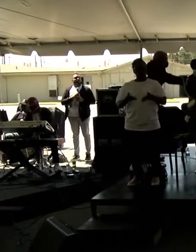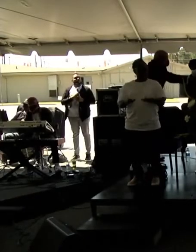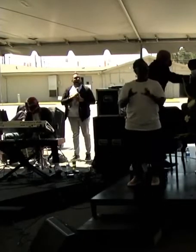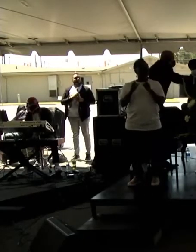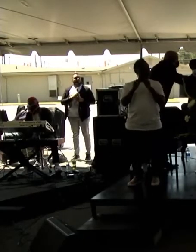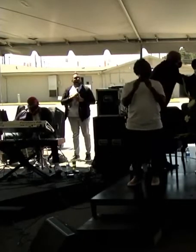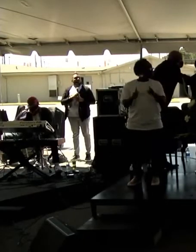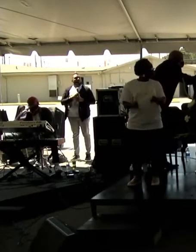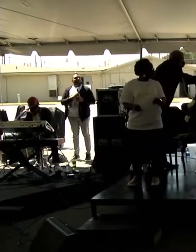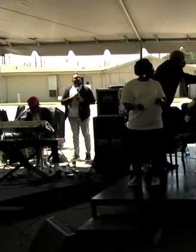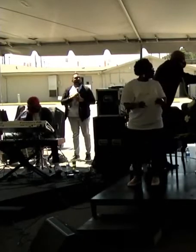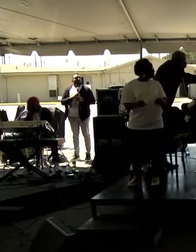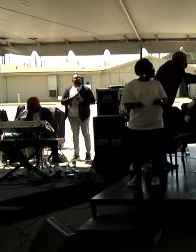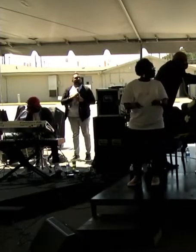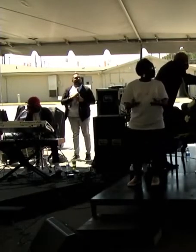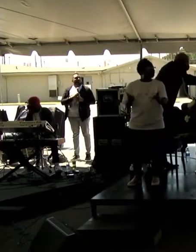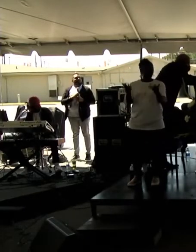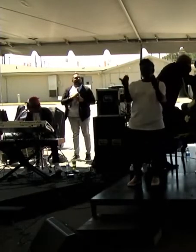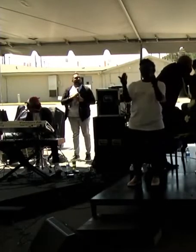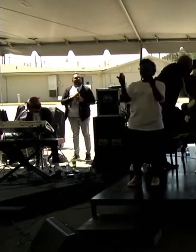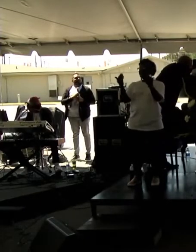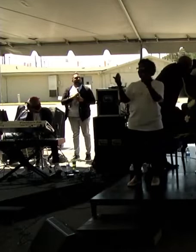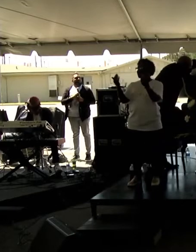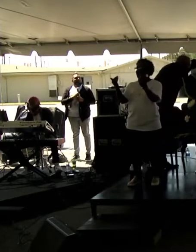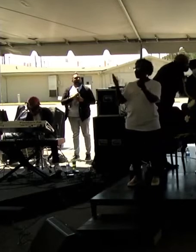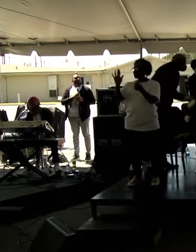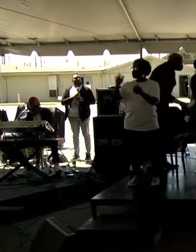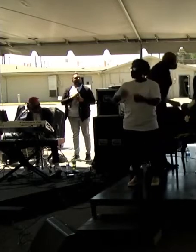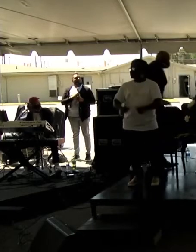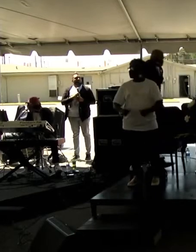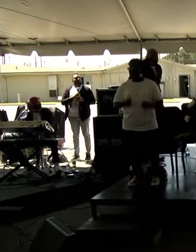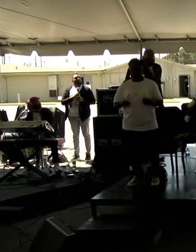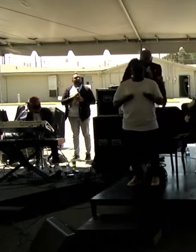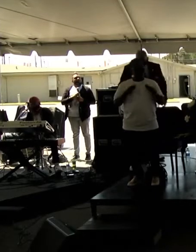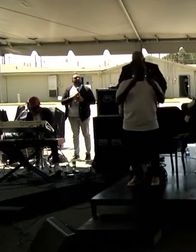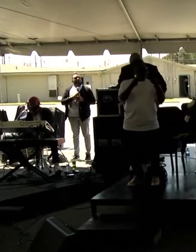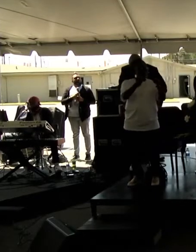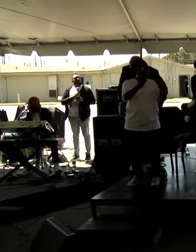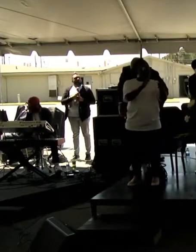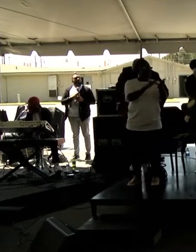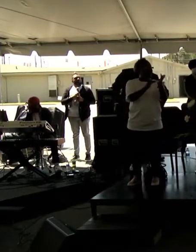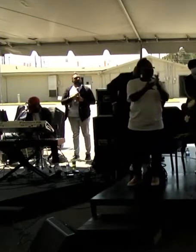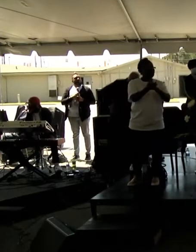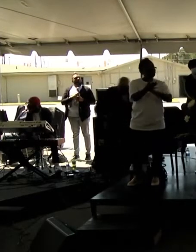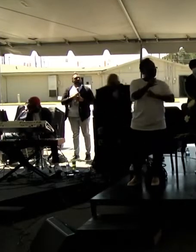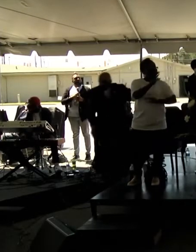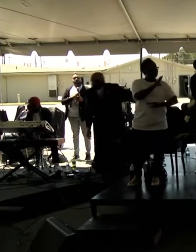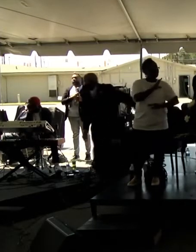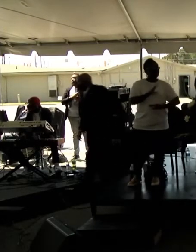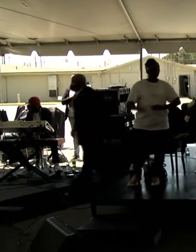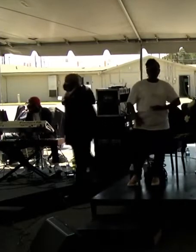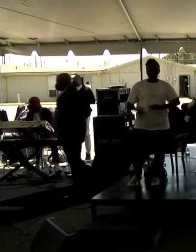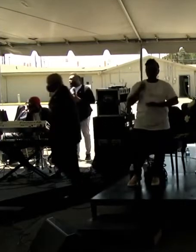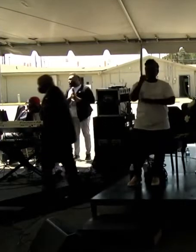you're here and not saved, just come give your life to Jesus Christ. You can